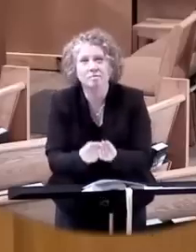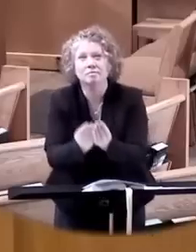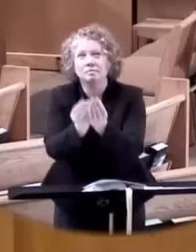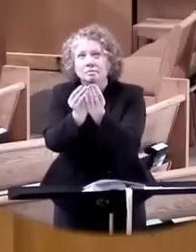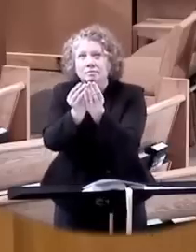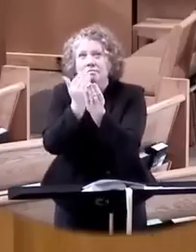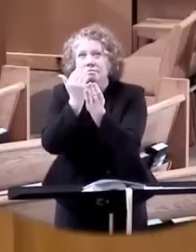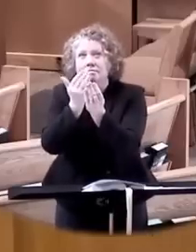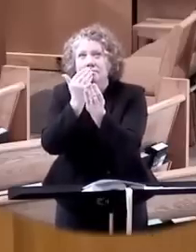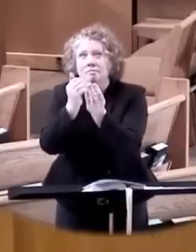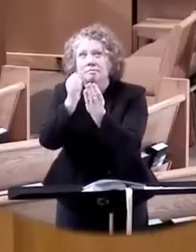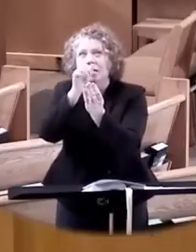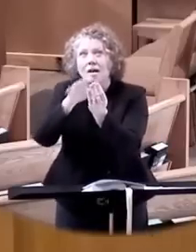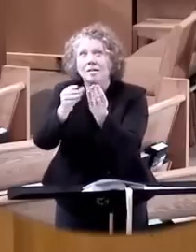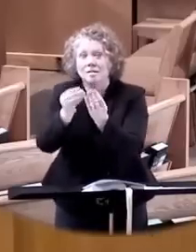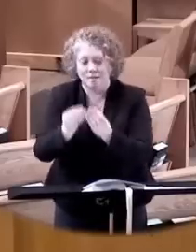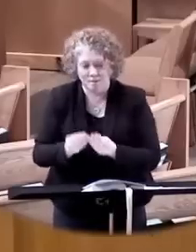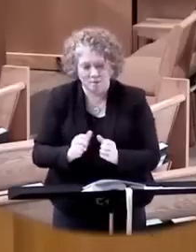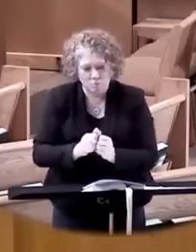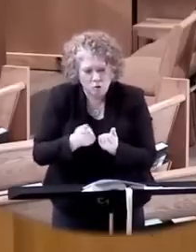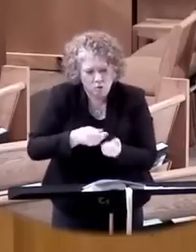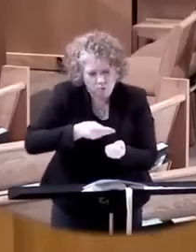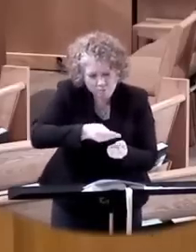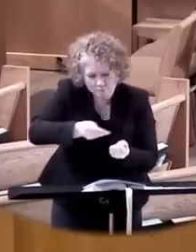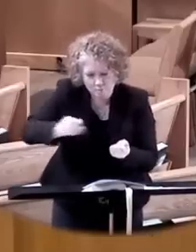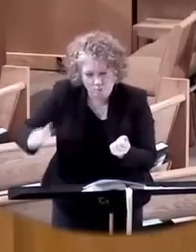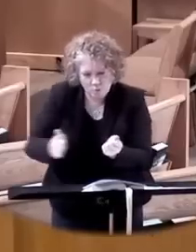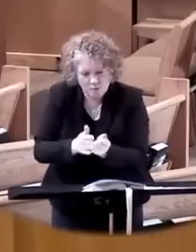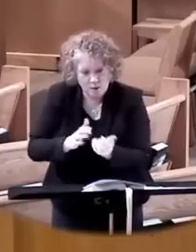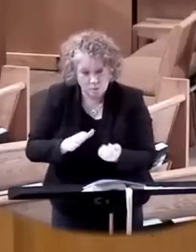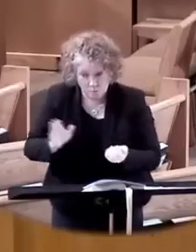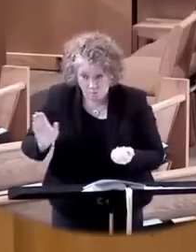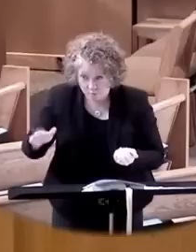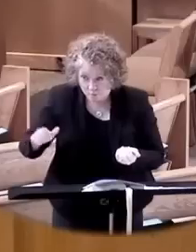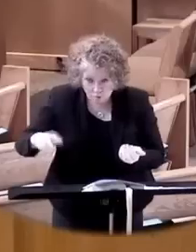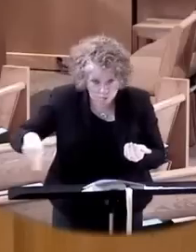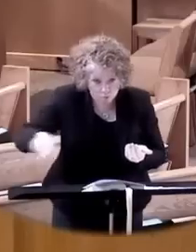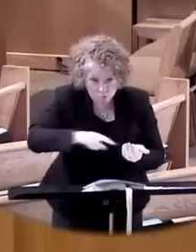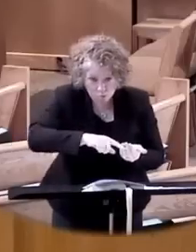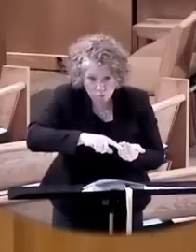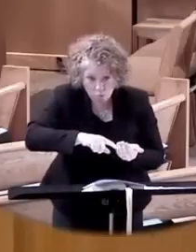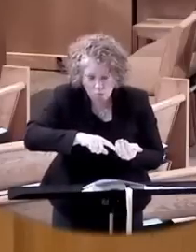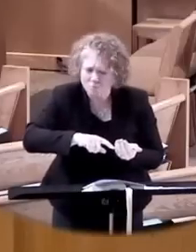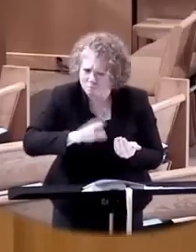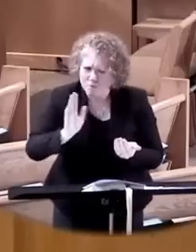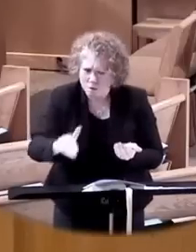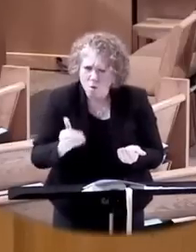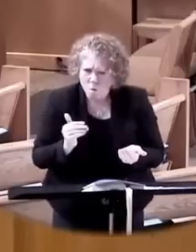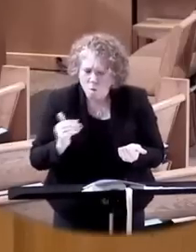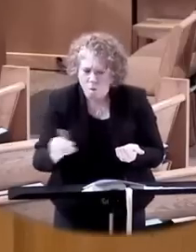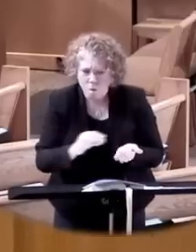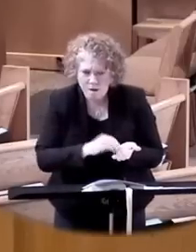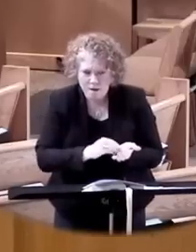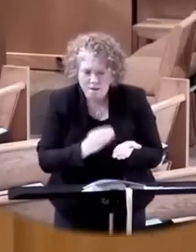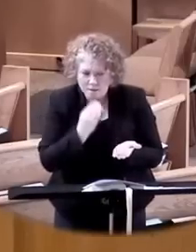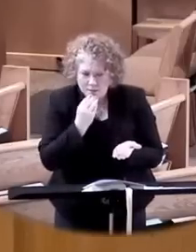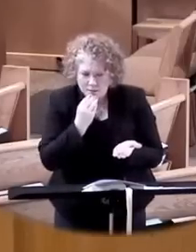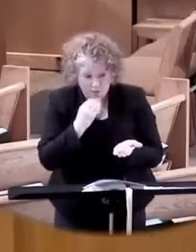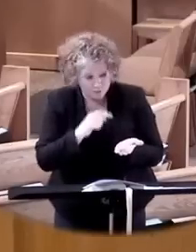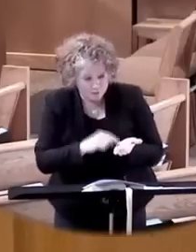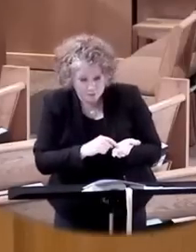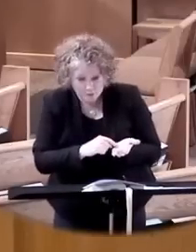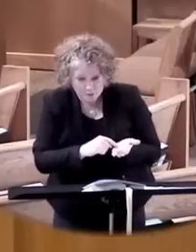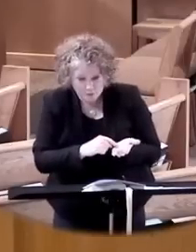blessing, broke the bread, and gave it to his disciples, saying, "Take this, all of you, and eat of